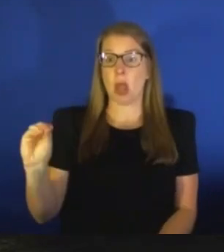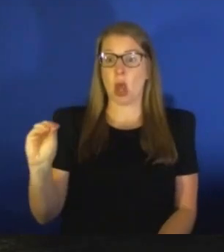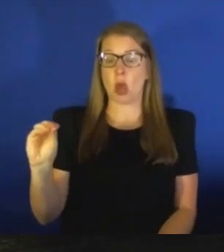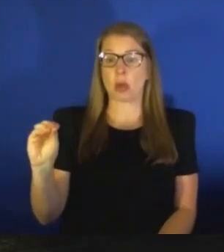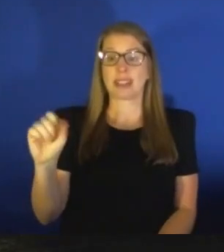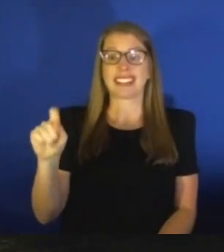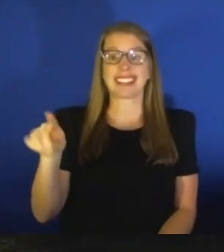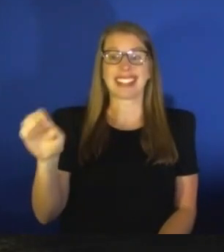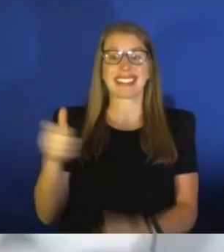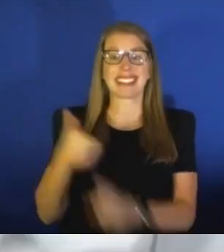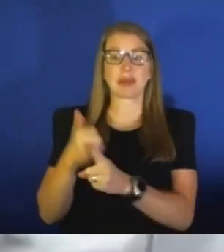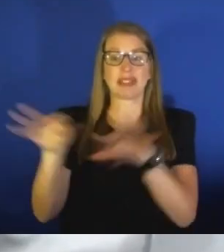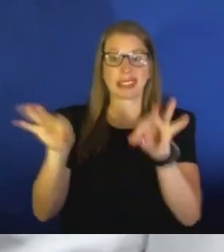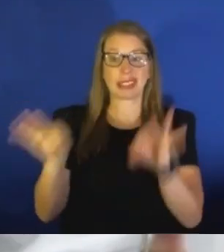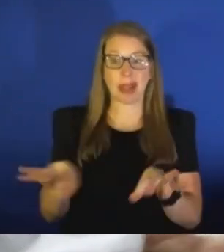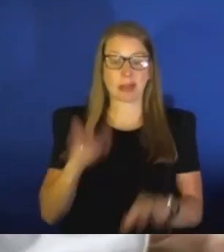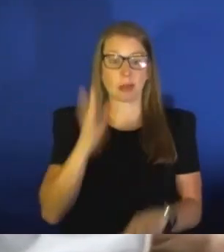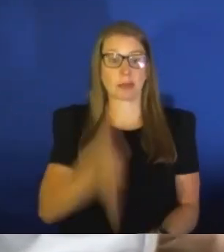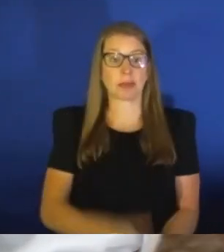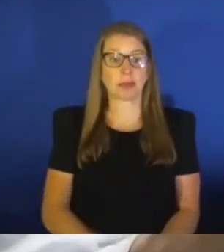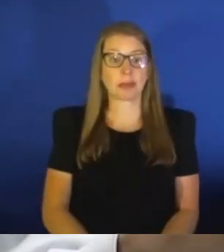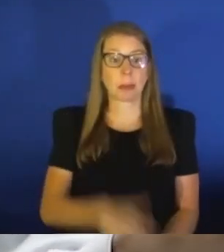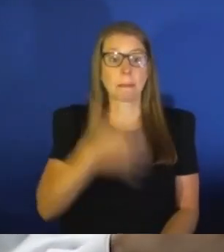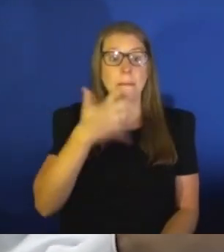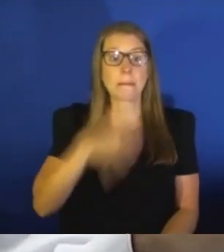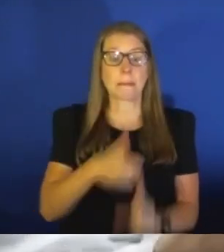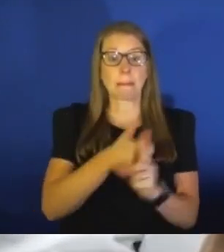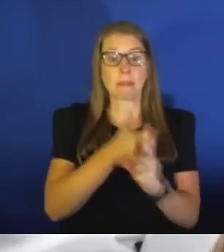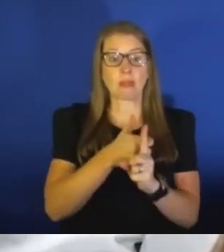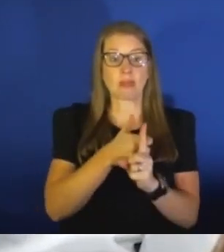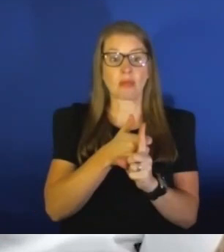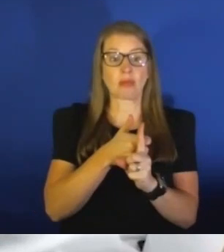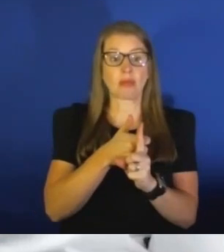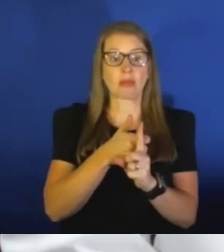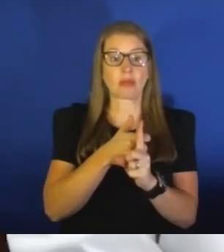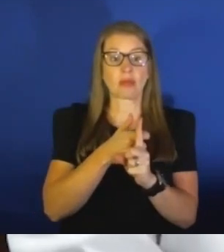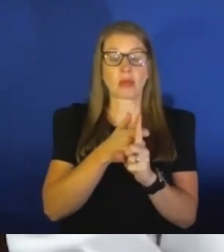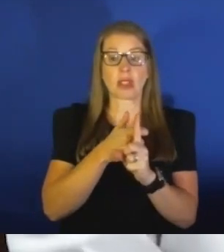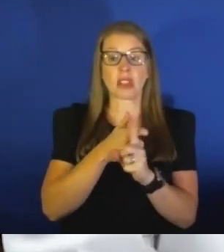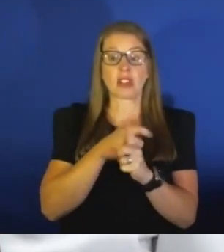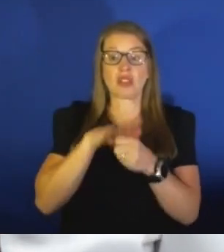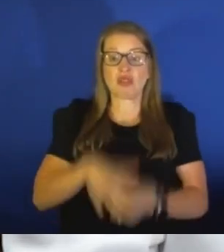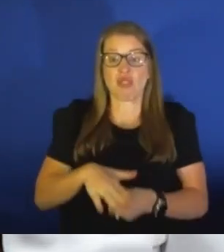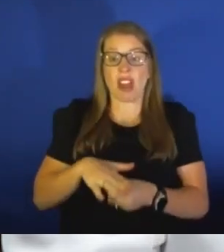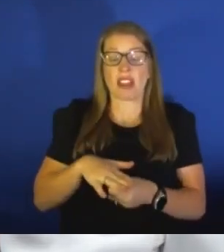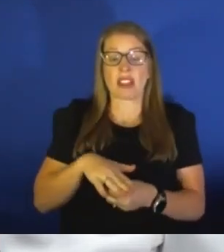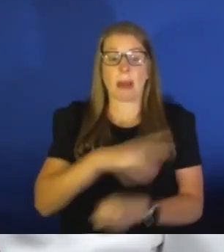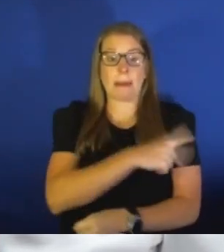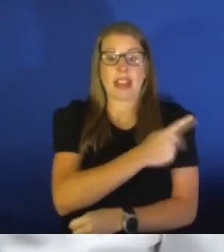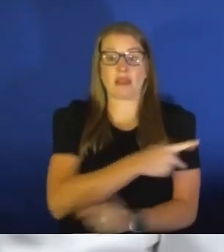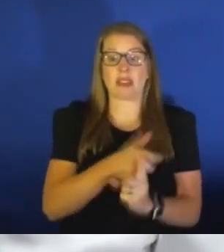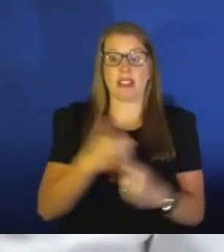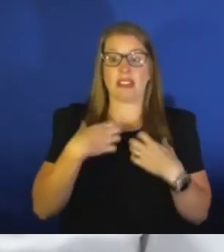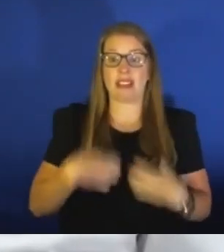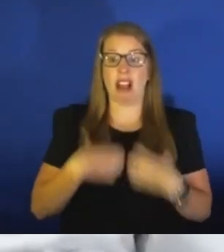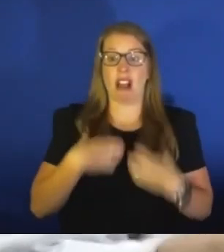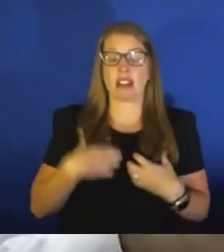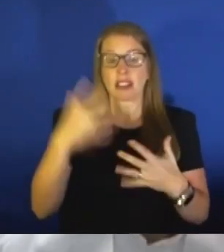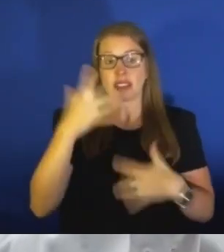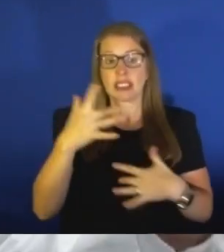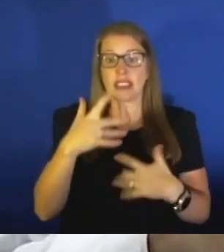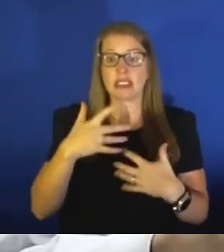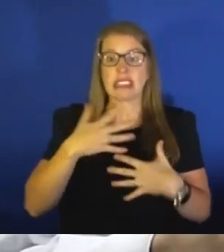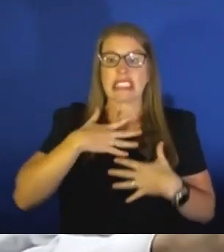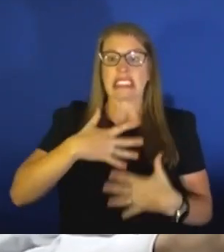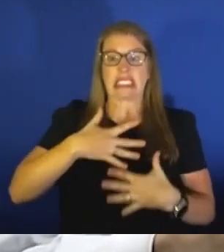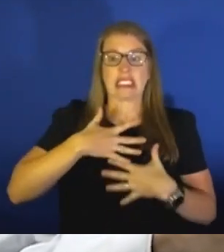explains. The heat itself can put a stress on a patient who has lung disease because they have difficulty breathing, and our